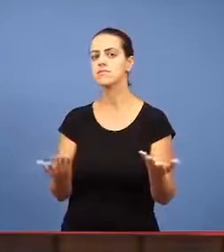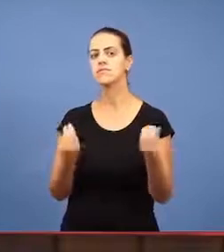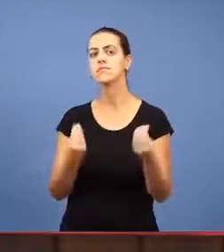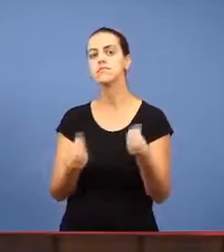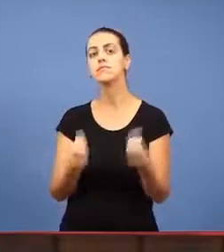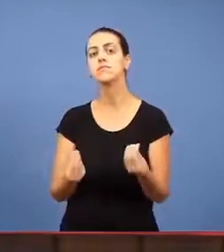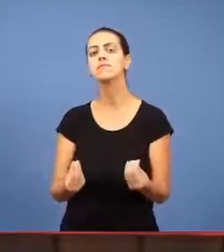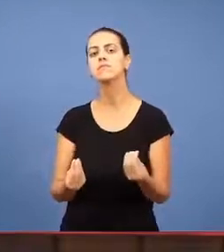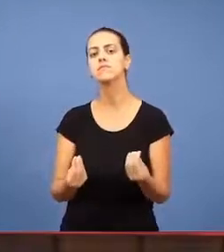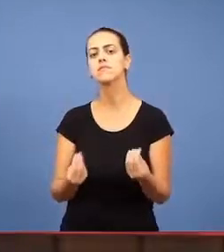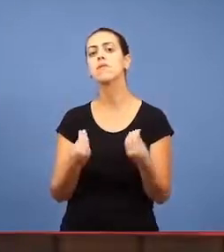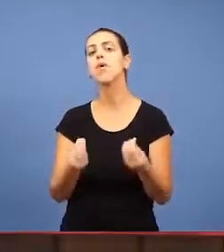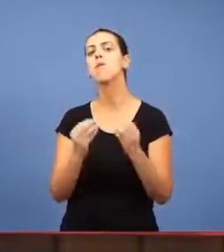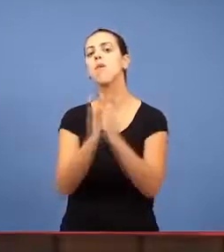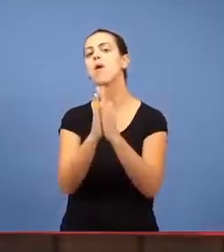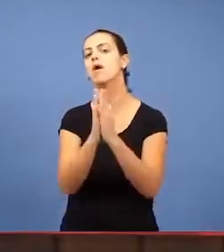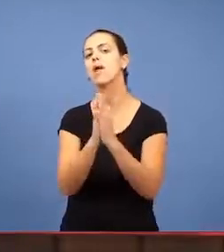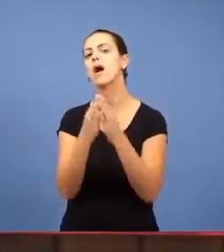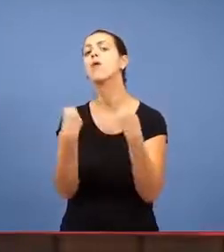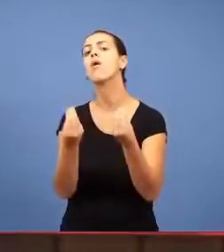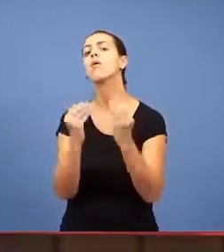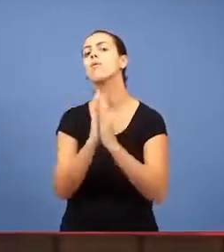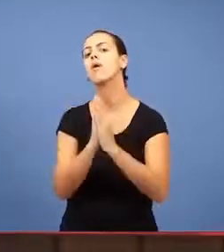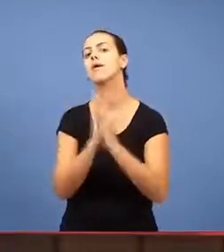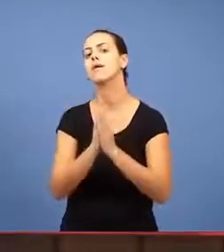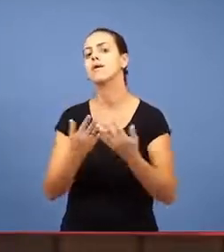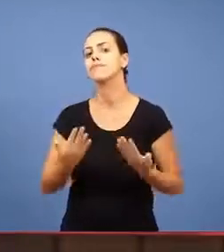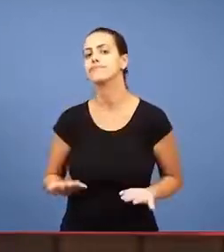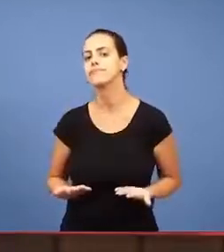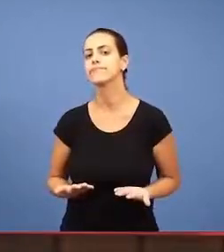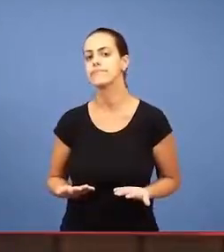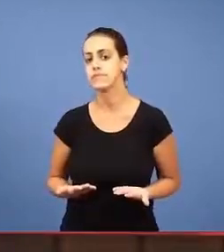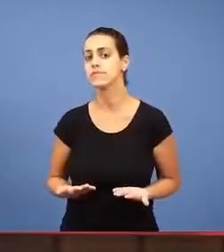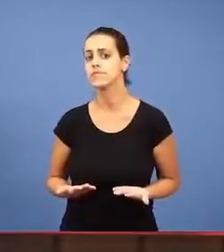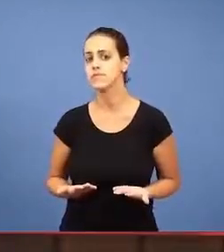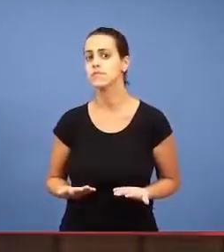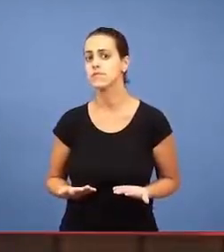from each side and then the problem starts. So now